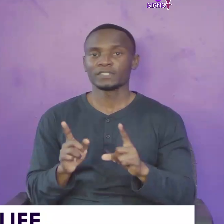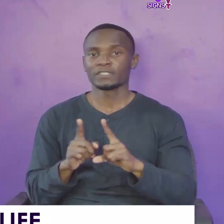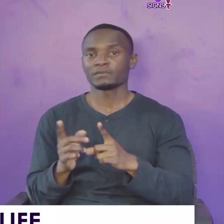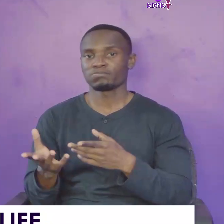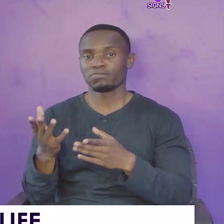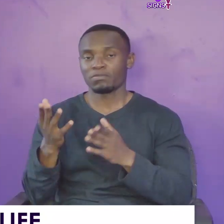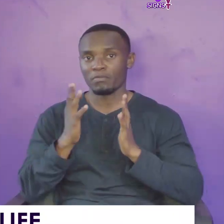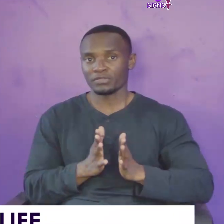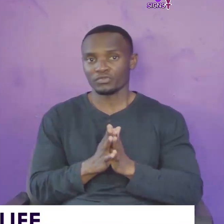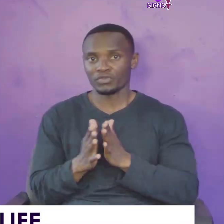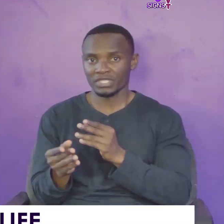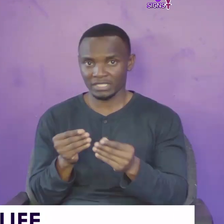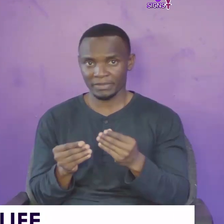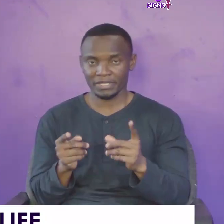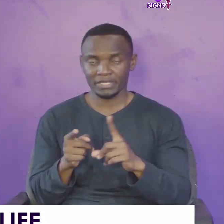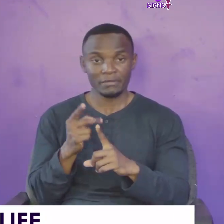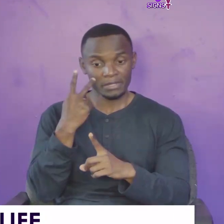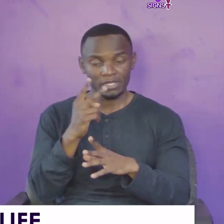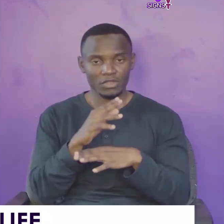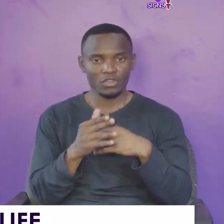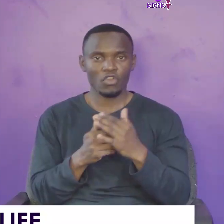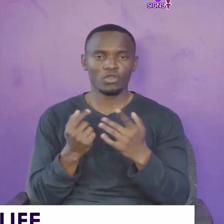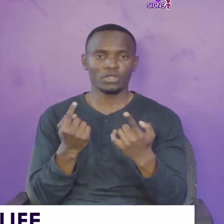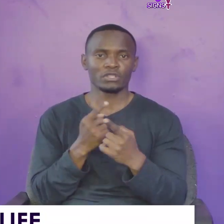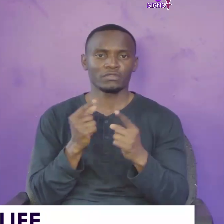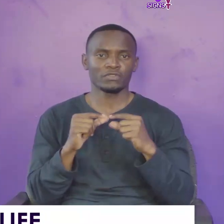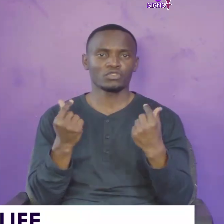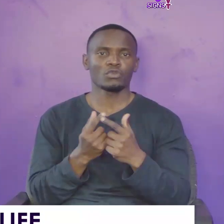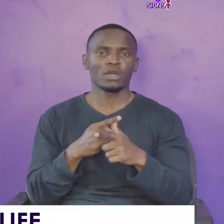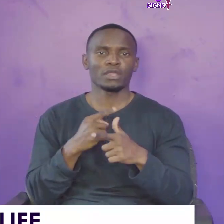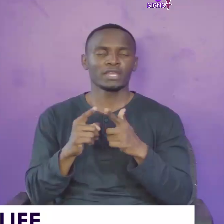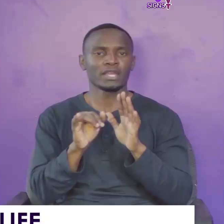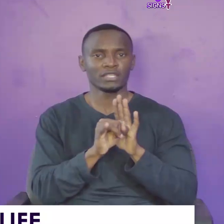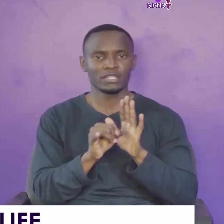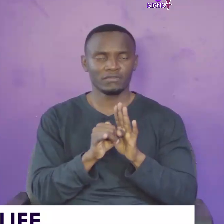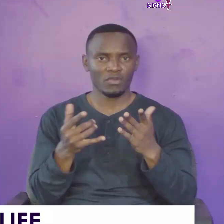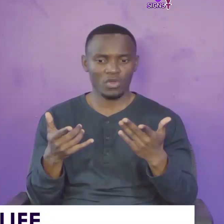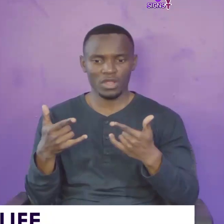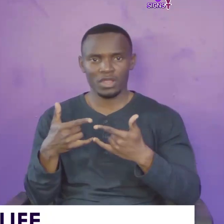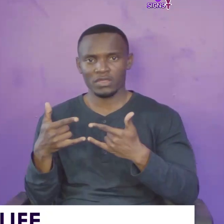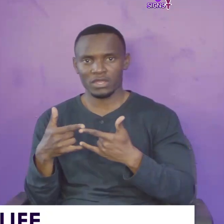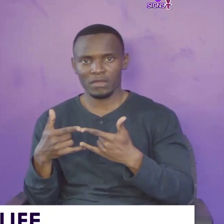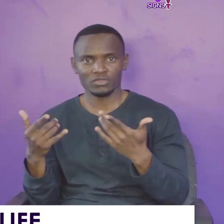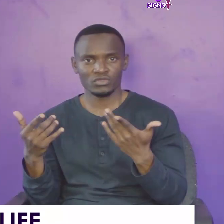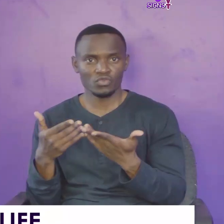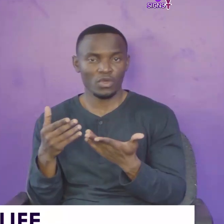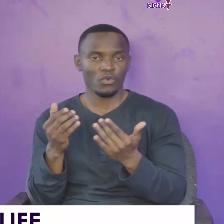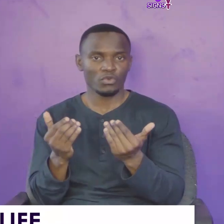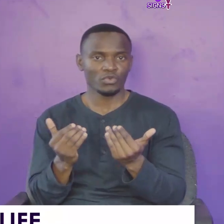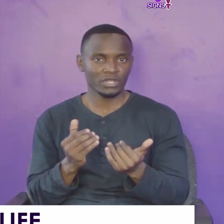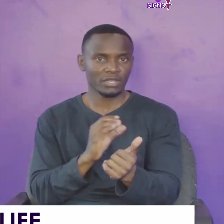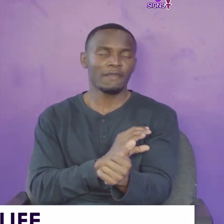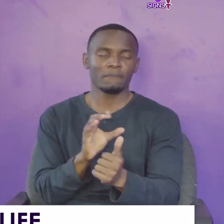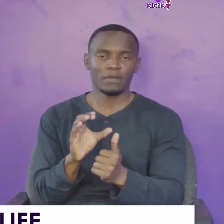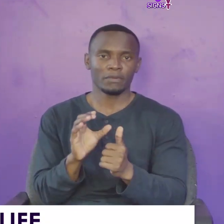into these groups and identifying with the help of other leaders, you identify the gaps where empowerment is required. And